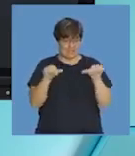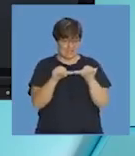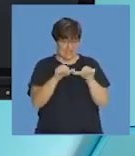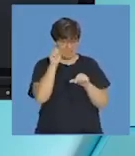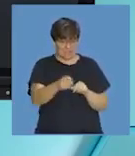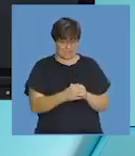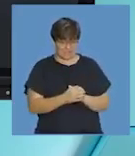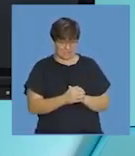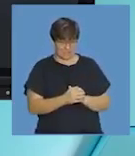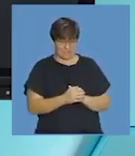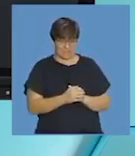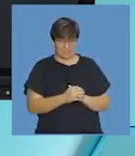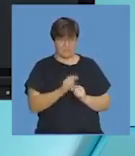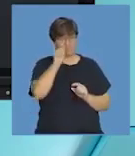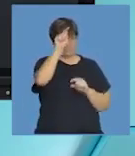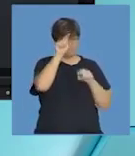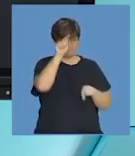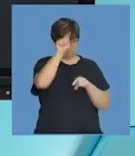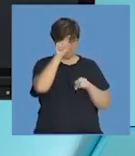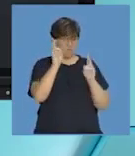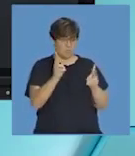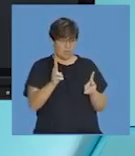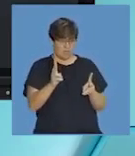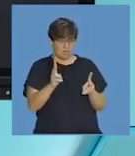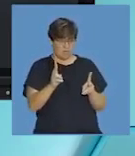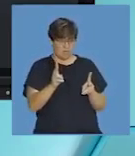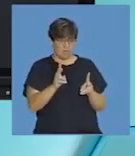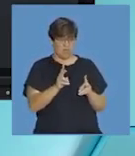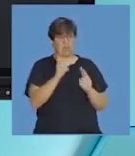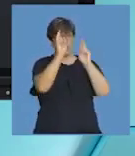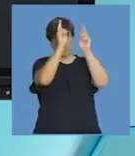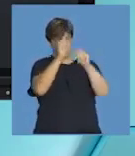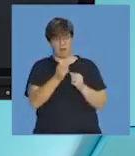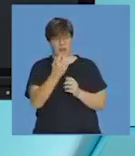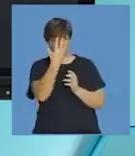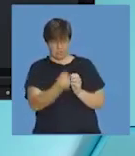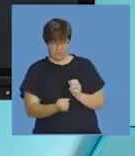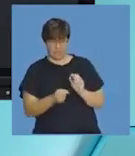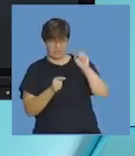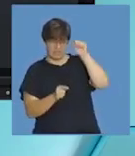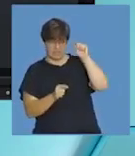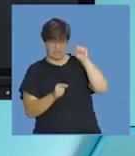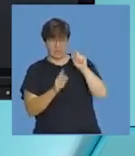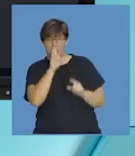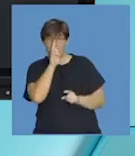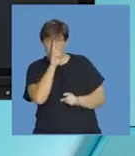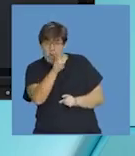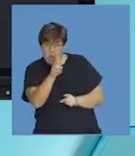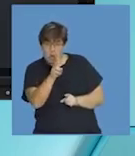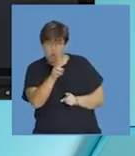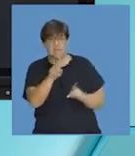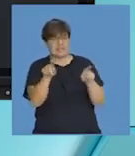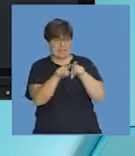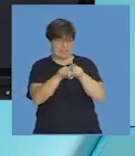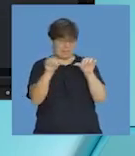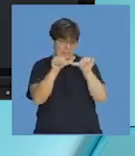size, which these normally are, the normal and the gravity, we should draw them so they look like they're